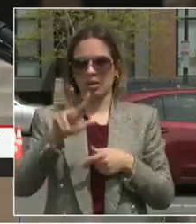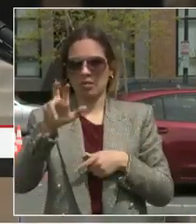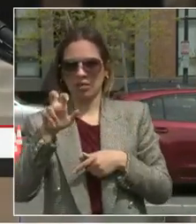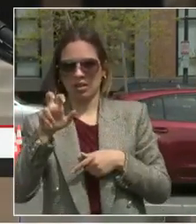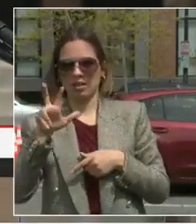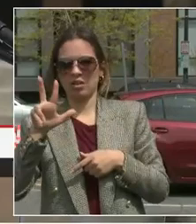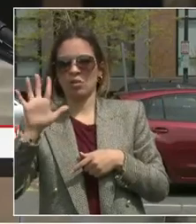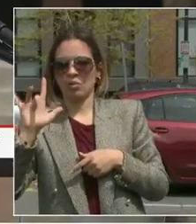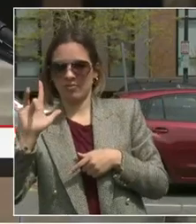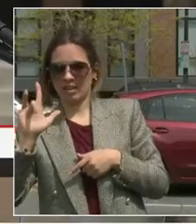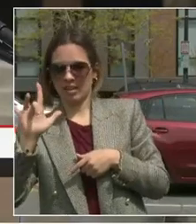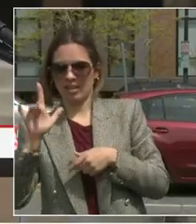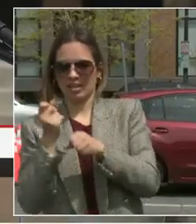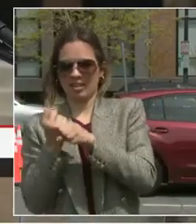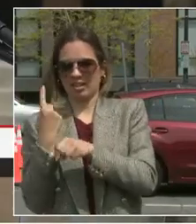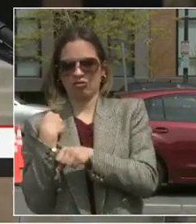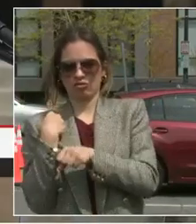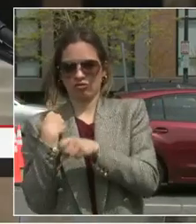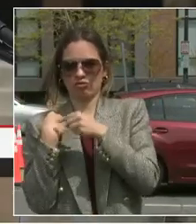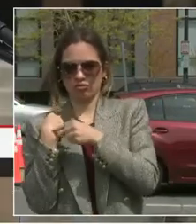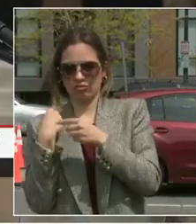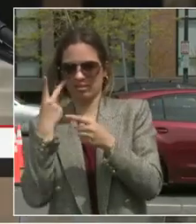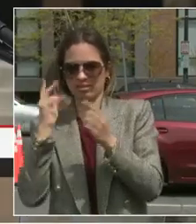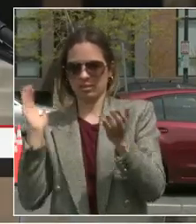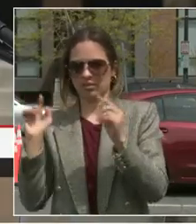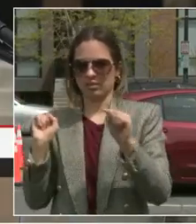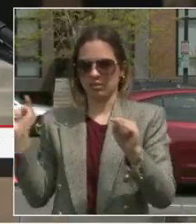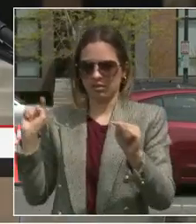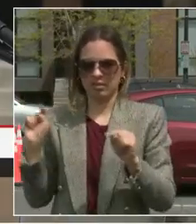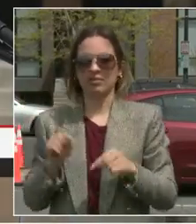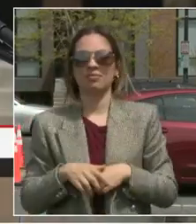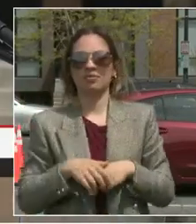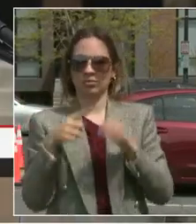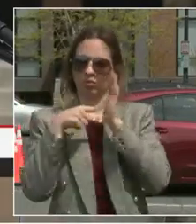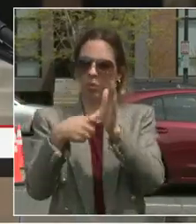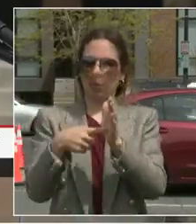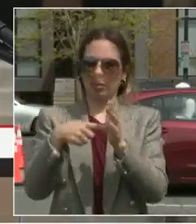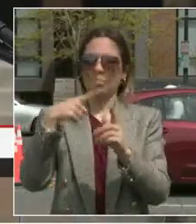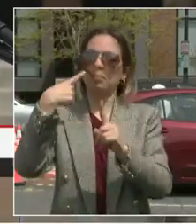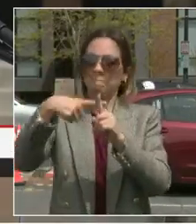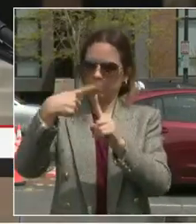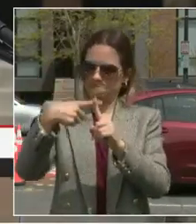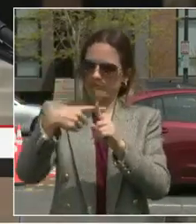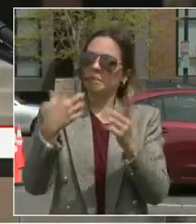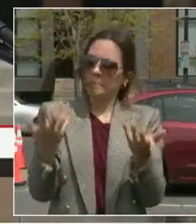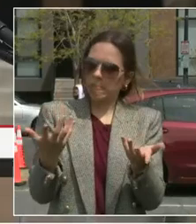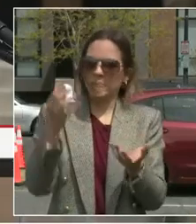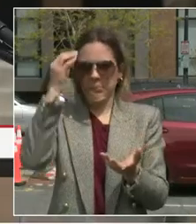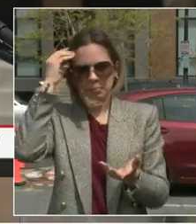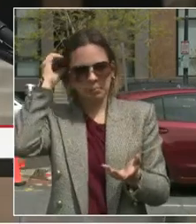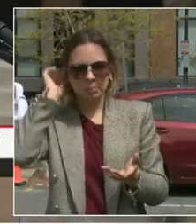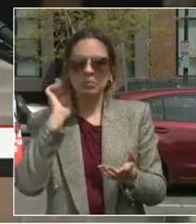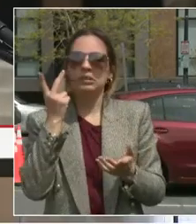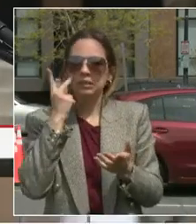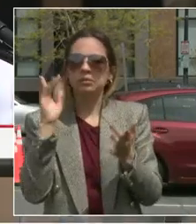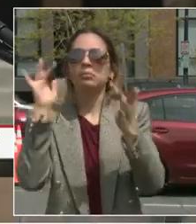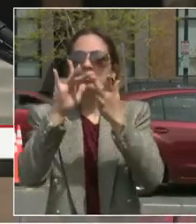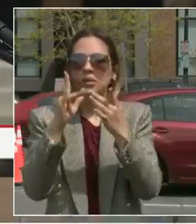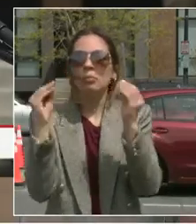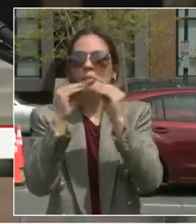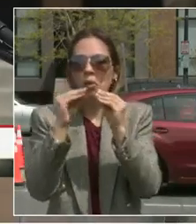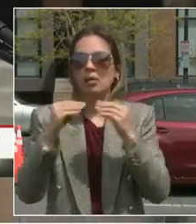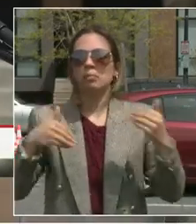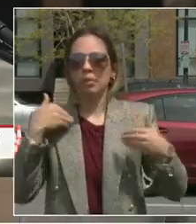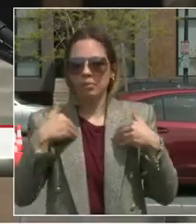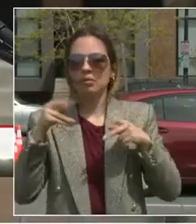before. We actually take this as a good sign because we are reaching and seeing more young people, and